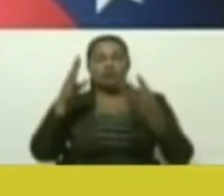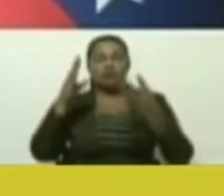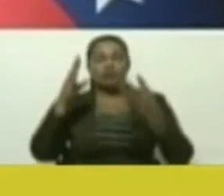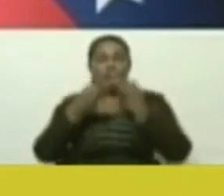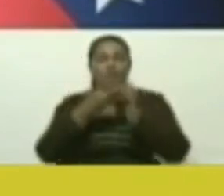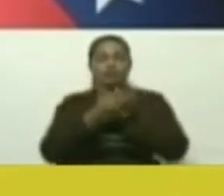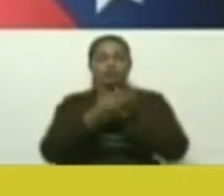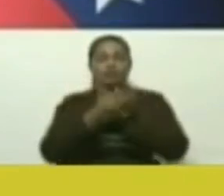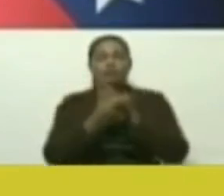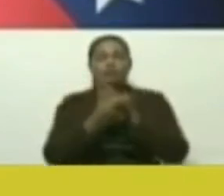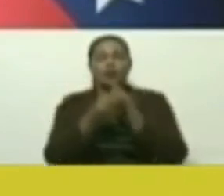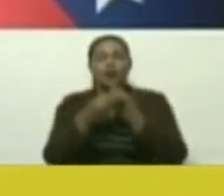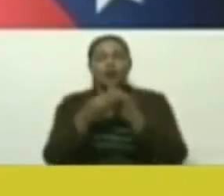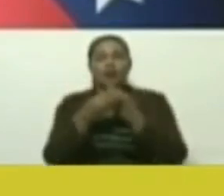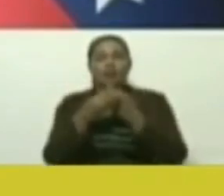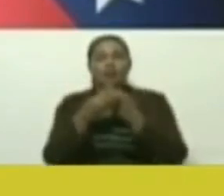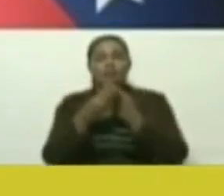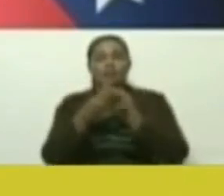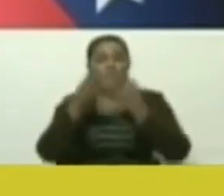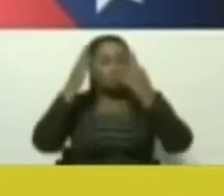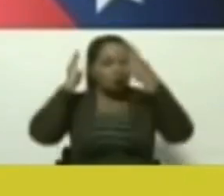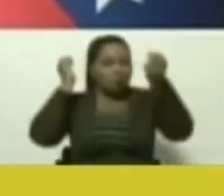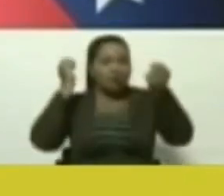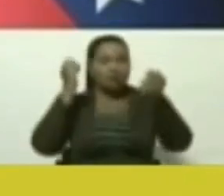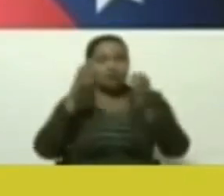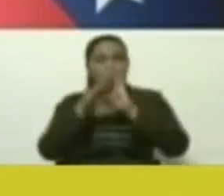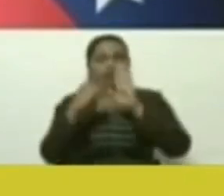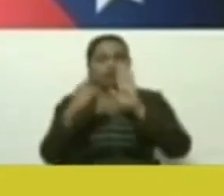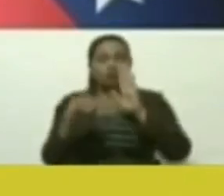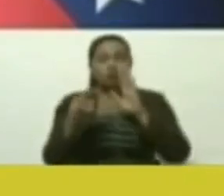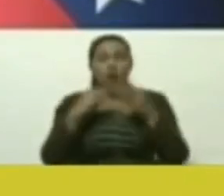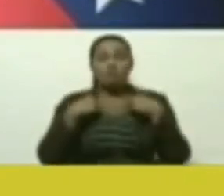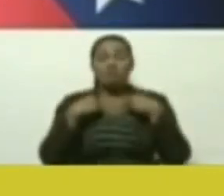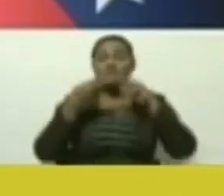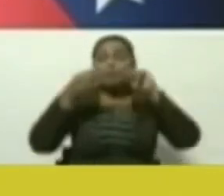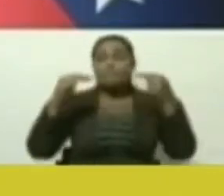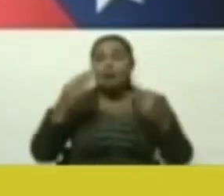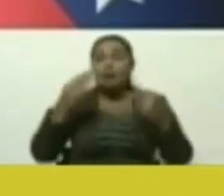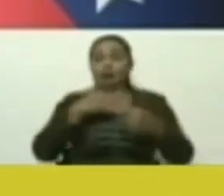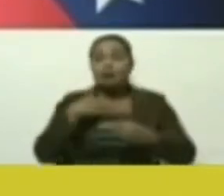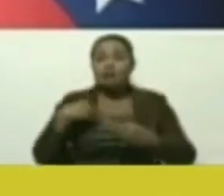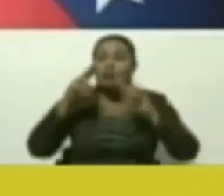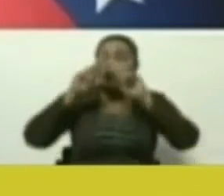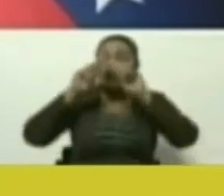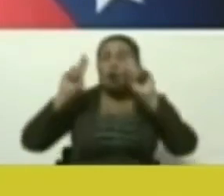will prevail, the diplomacy and wars, and the desire of